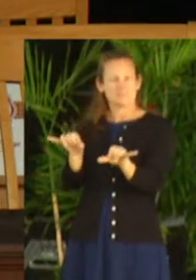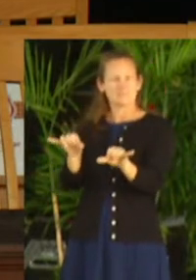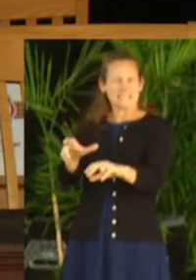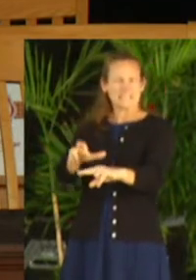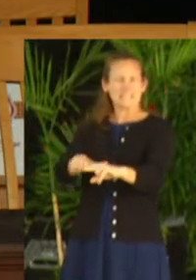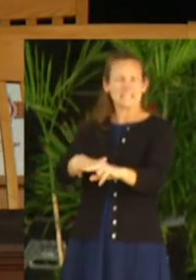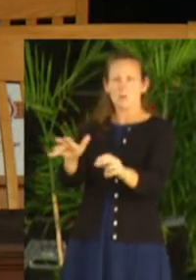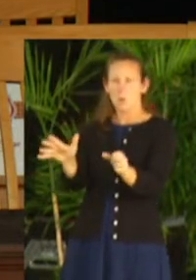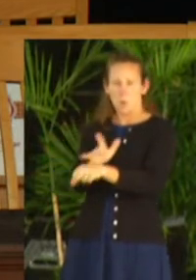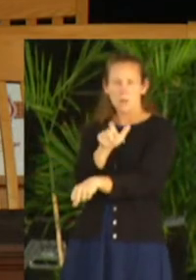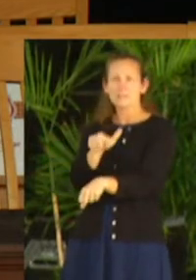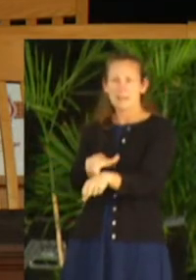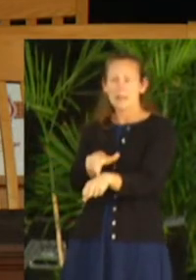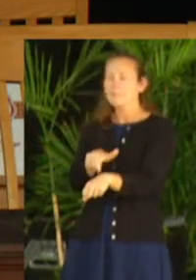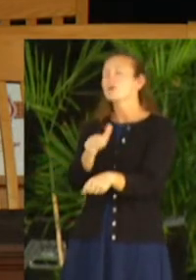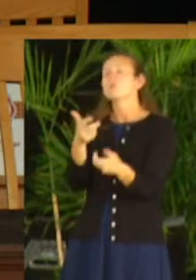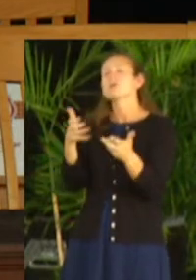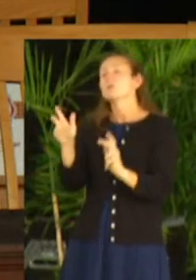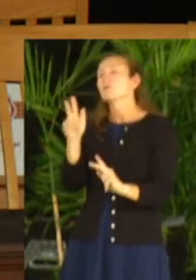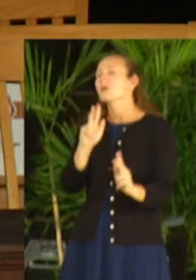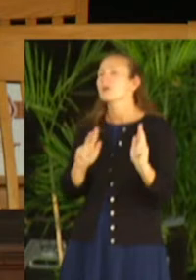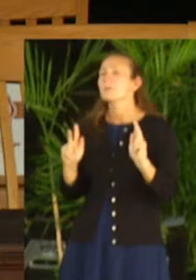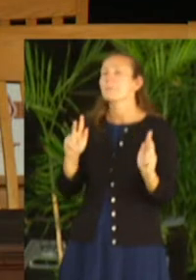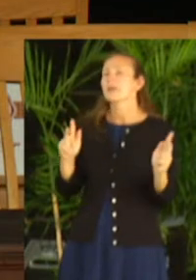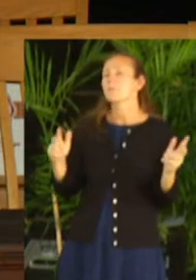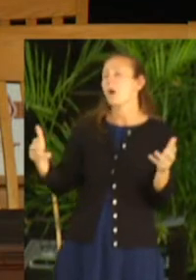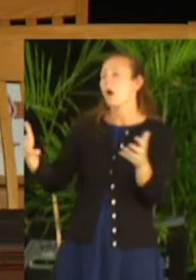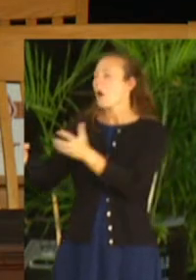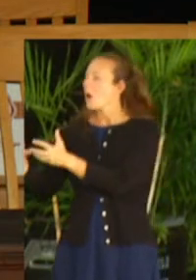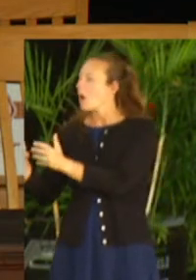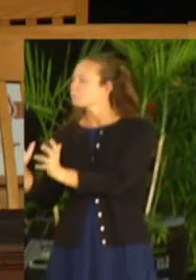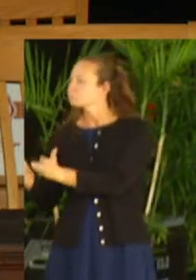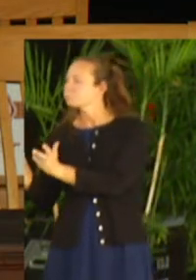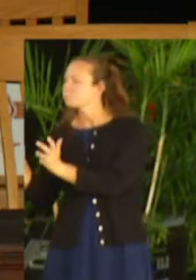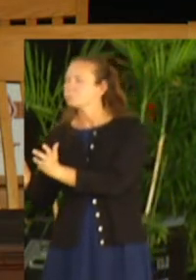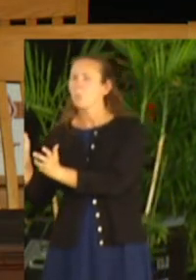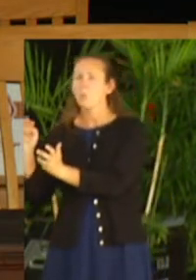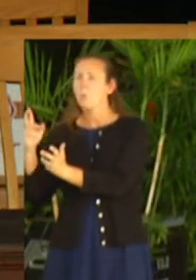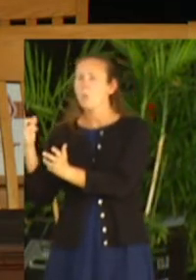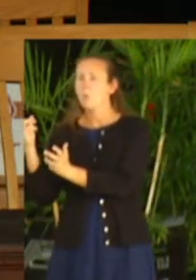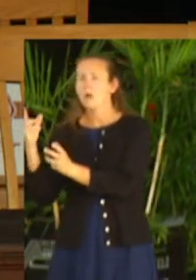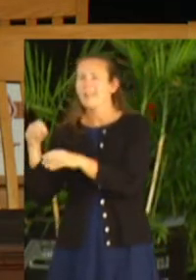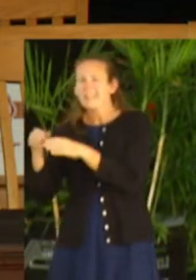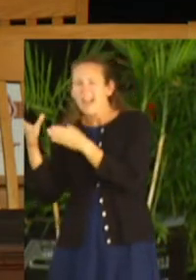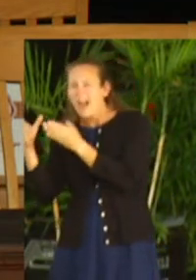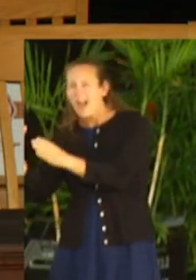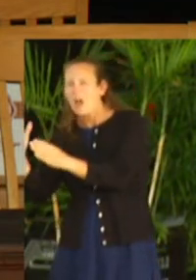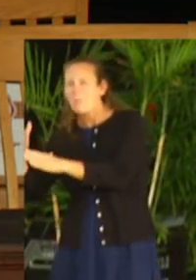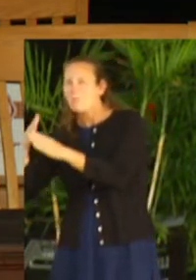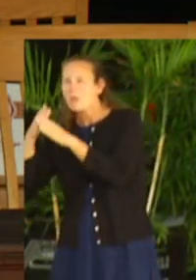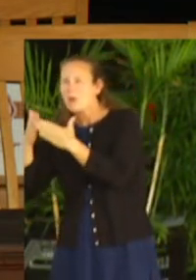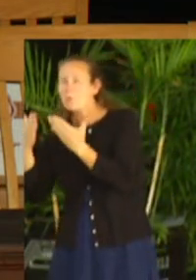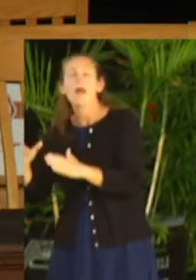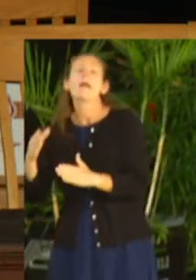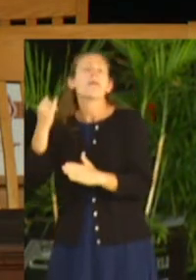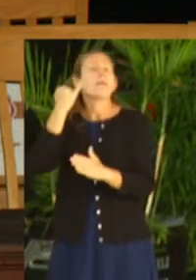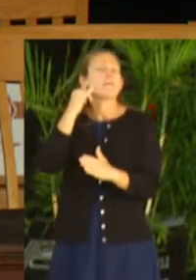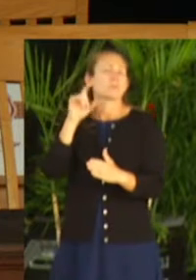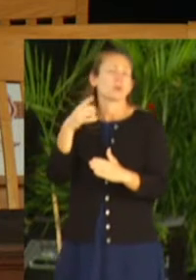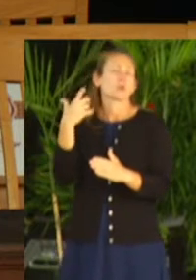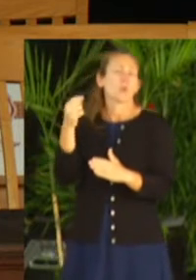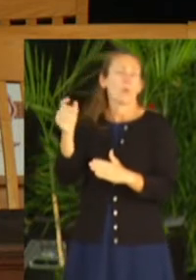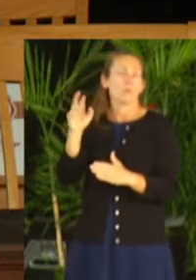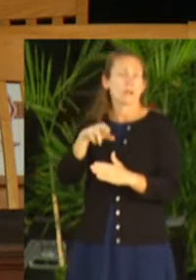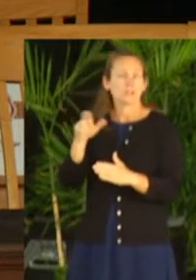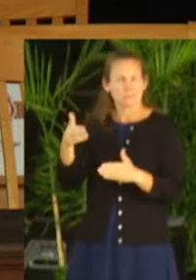entire ceremony. We don't want people congregating in the aisles. If you do need to get up to use the restroom, please, of course, do so. We just ask that